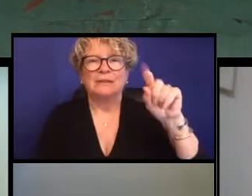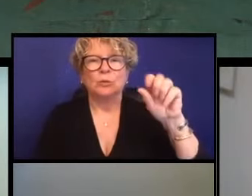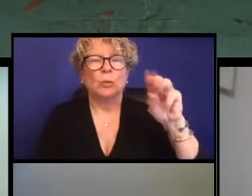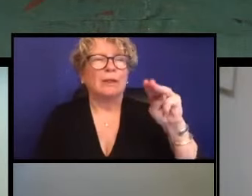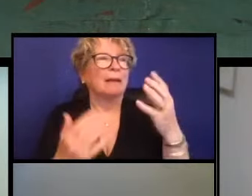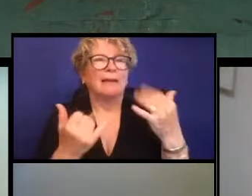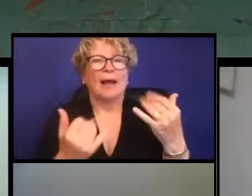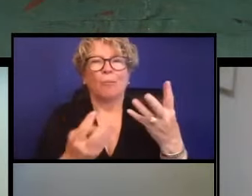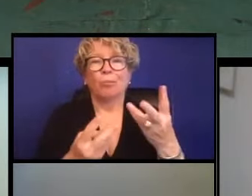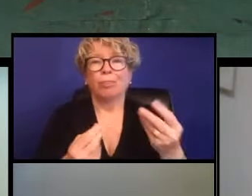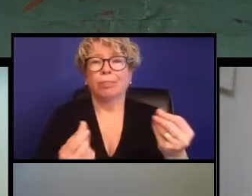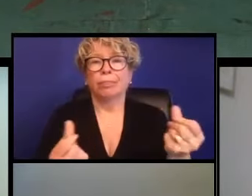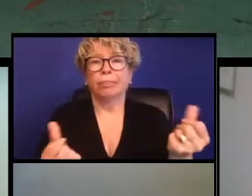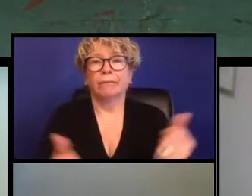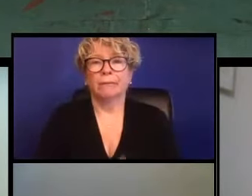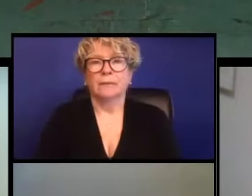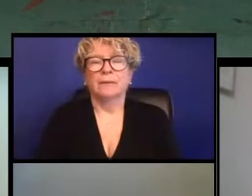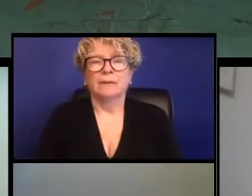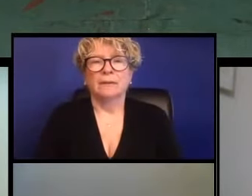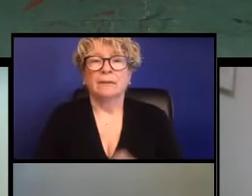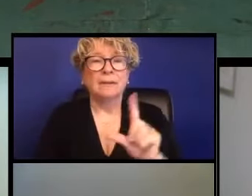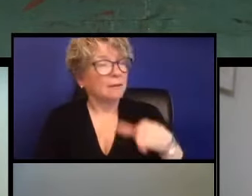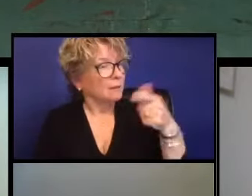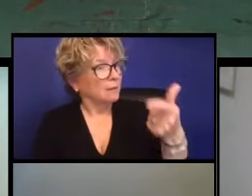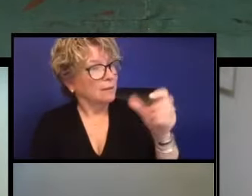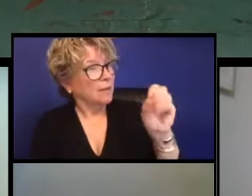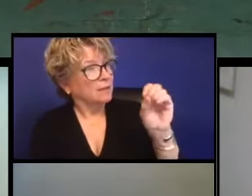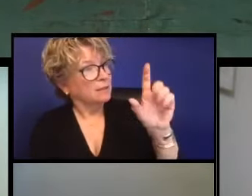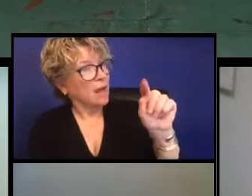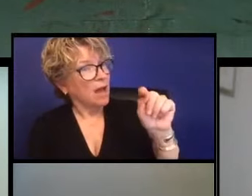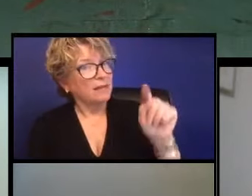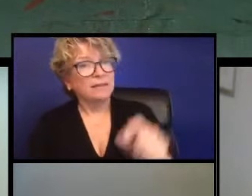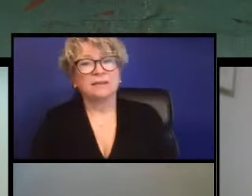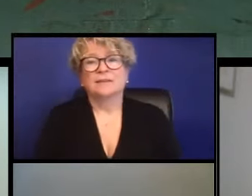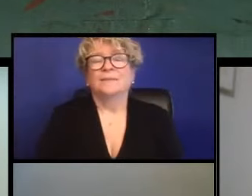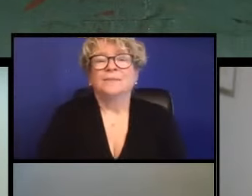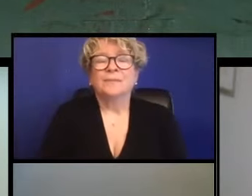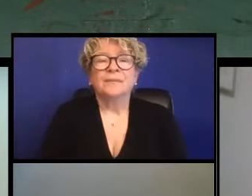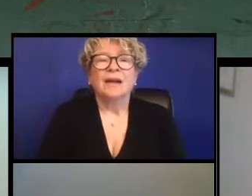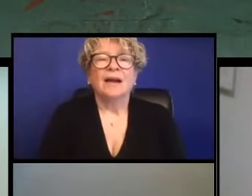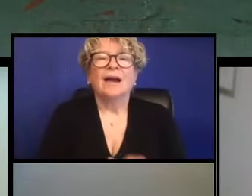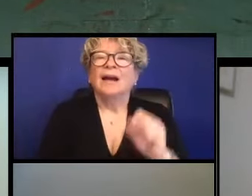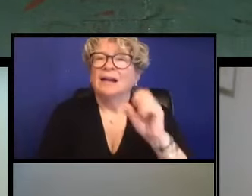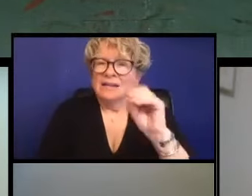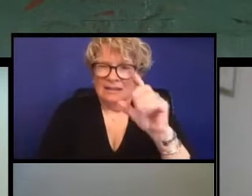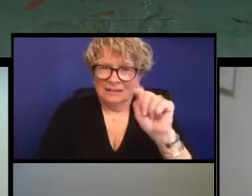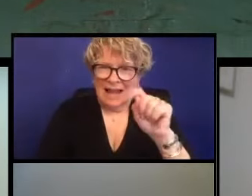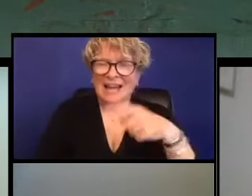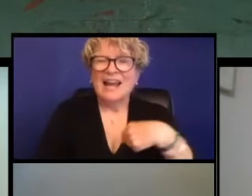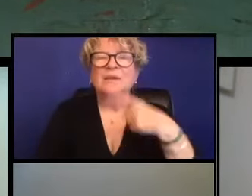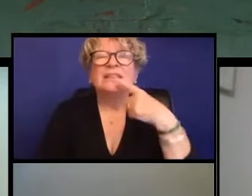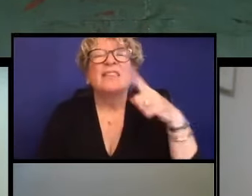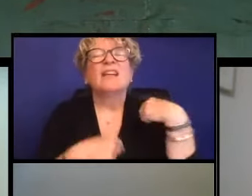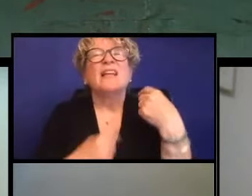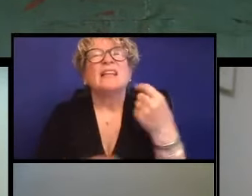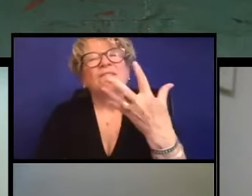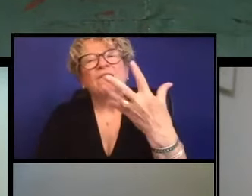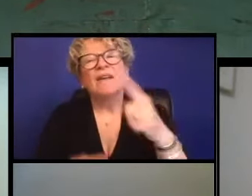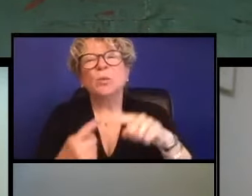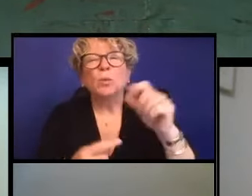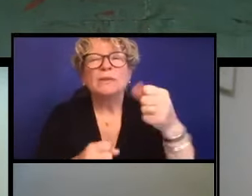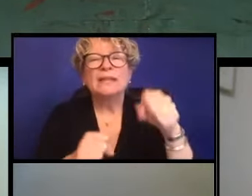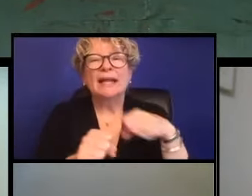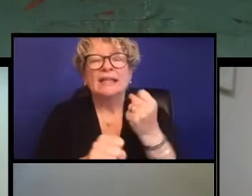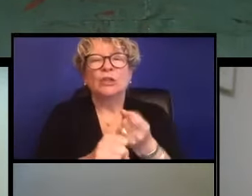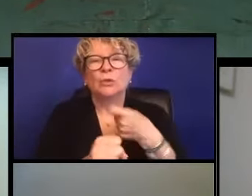Thank you, Wendy. Scott? I would say that I love the fact that in the last 5 or 10 years, I've seen a